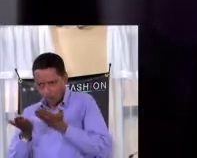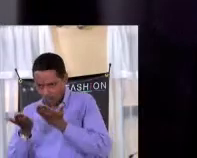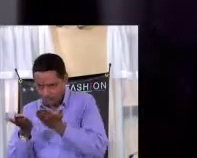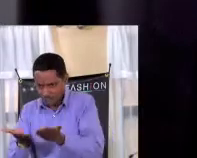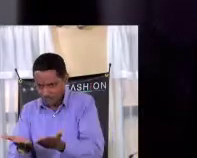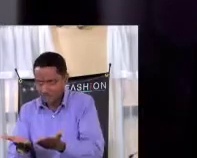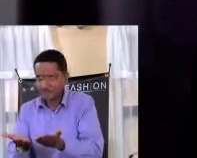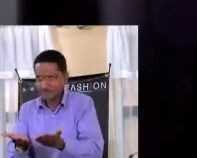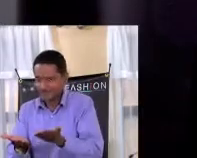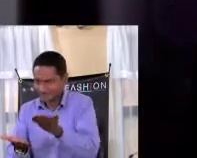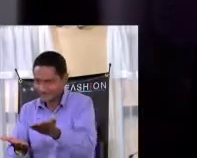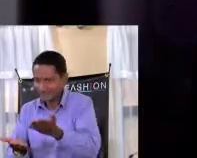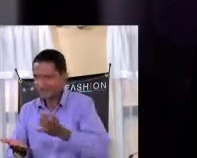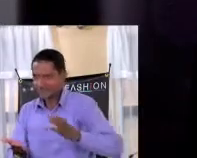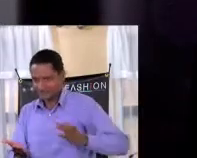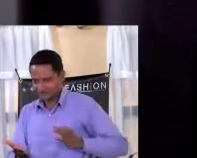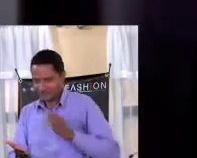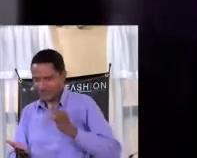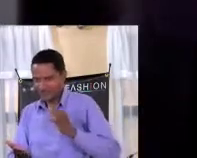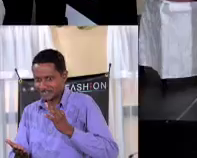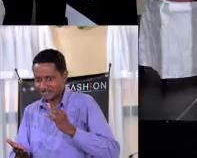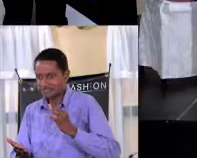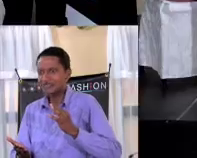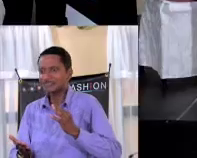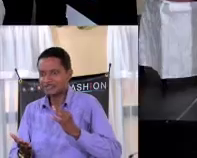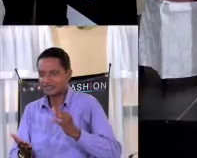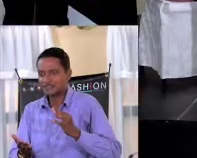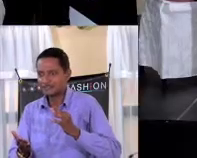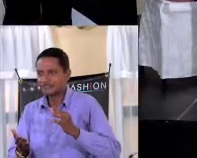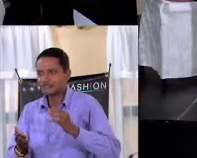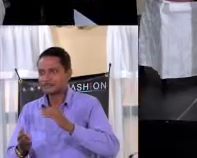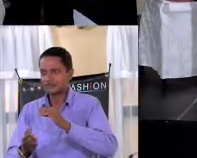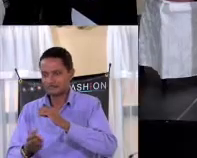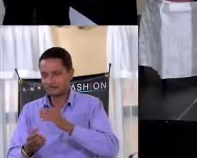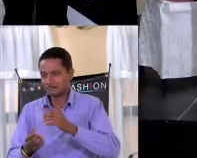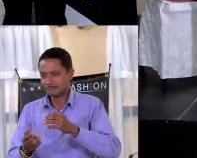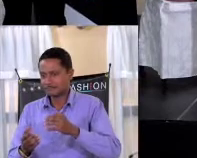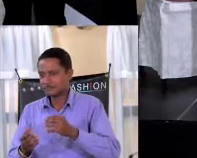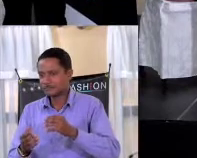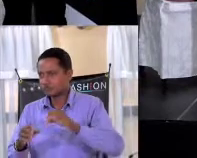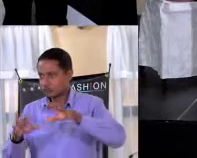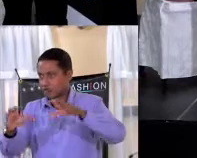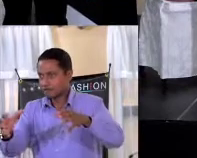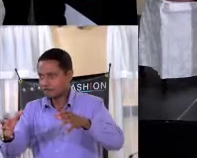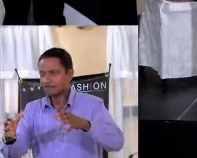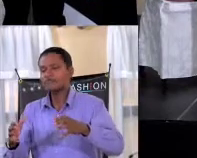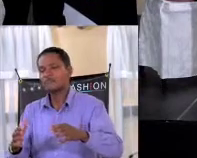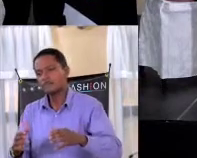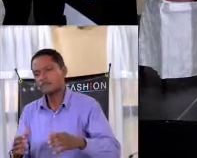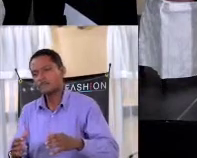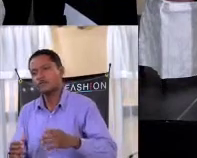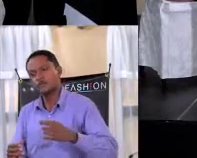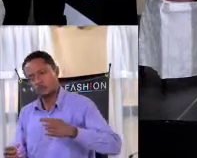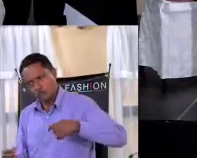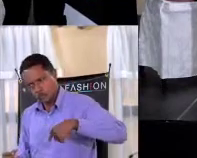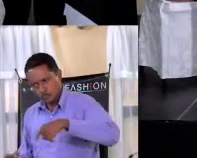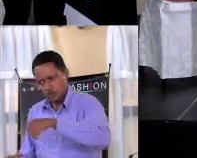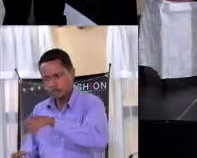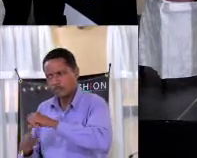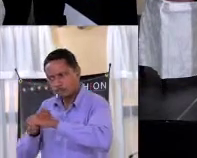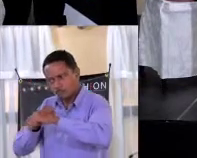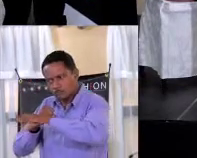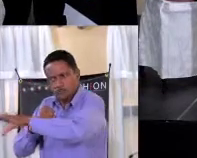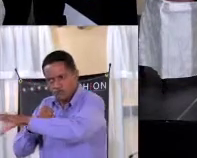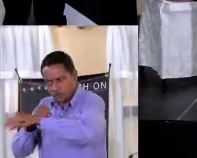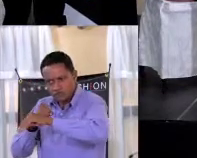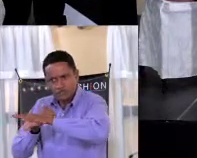fraternity. Let's be intelligent in the way we promote and the way we